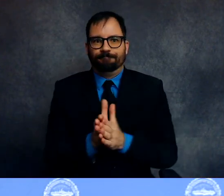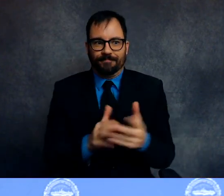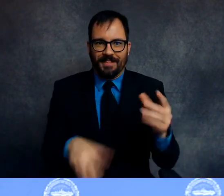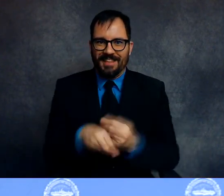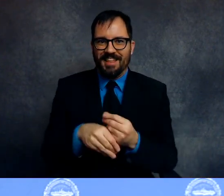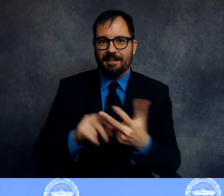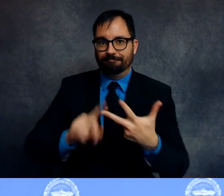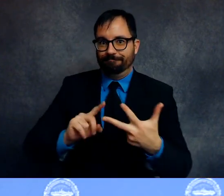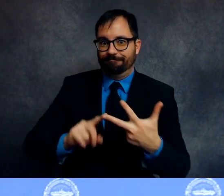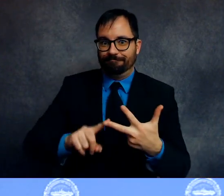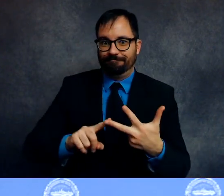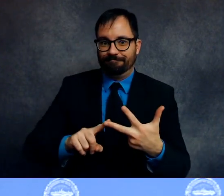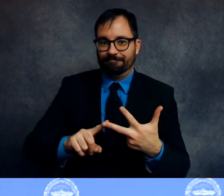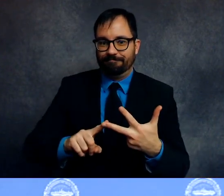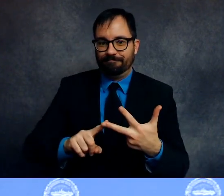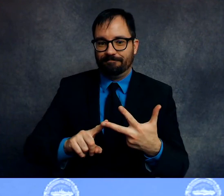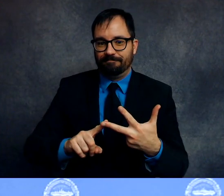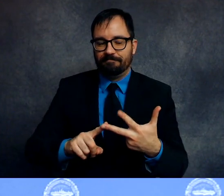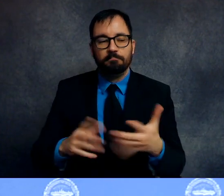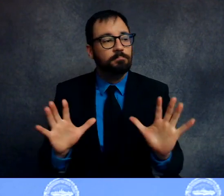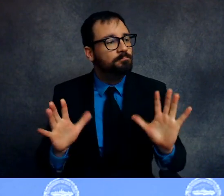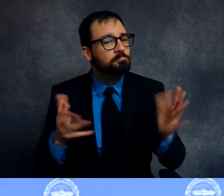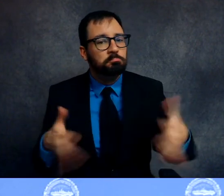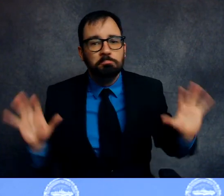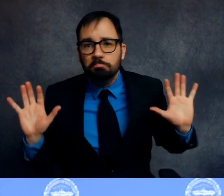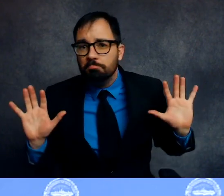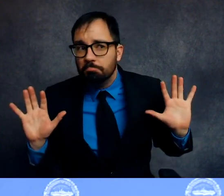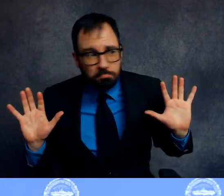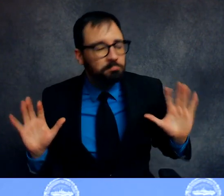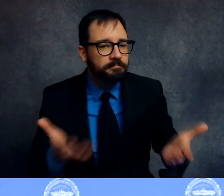included. With that, thank you so much.